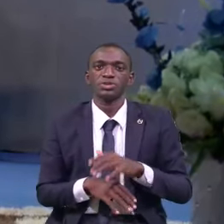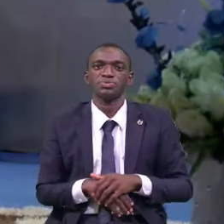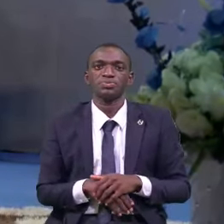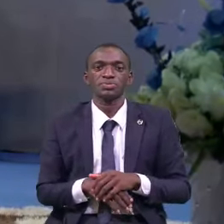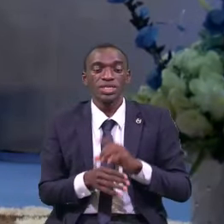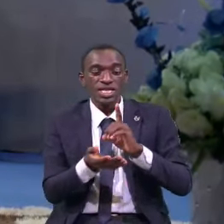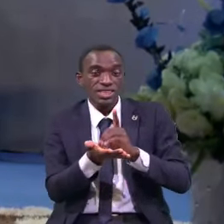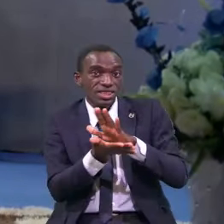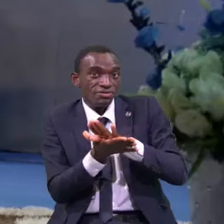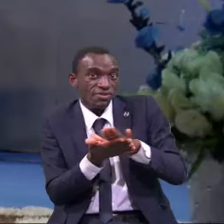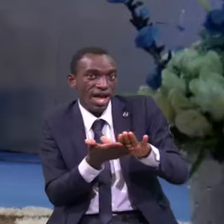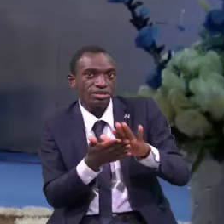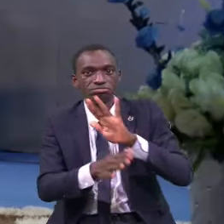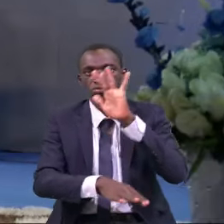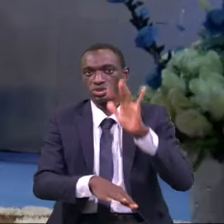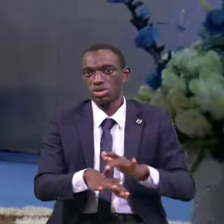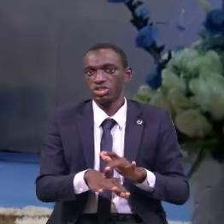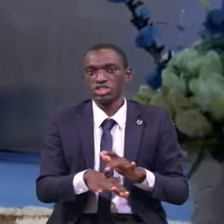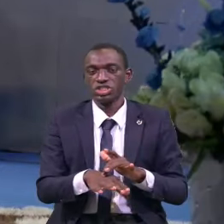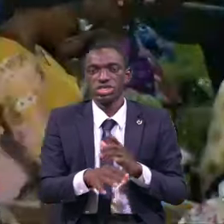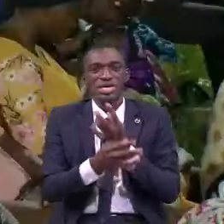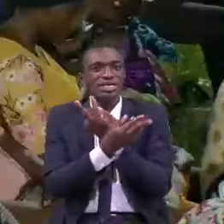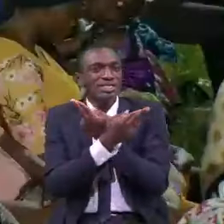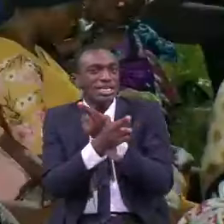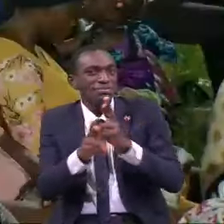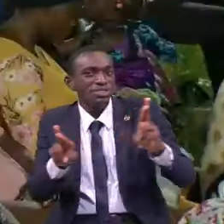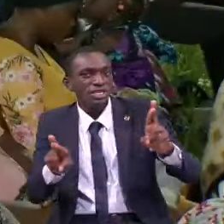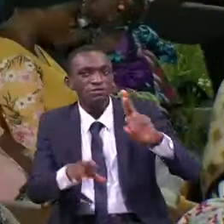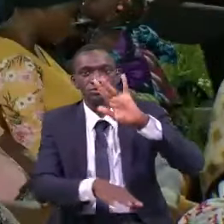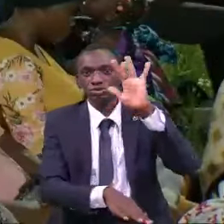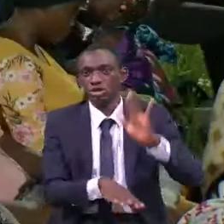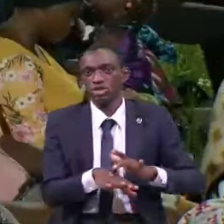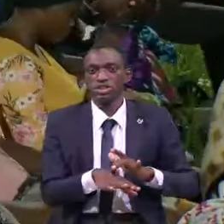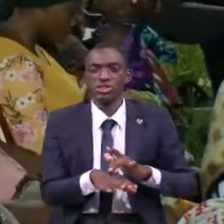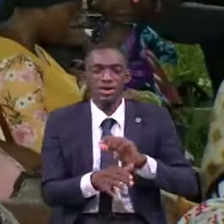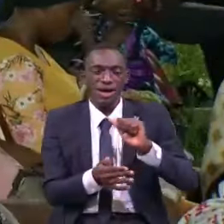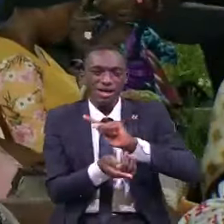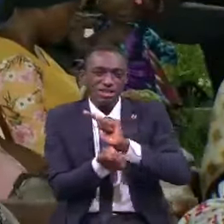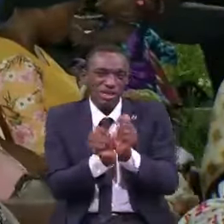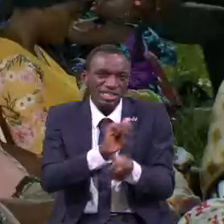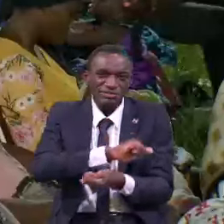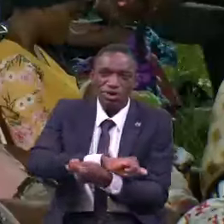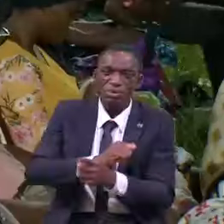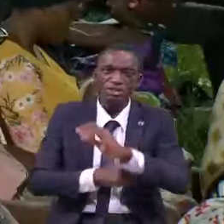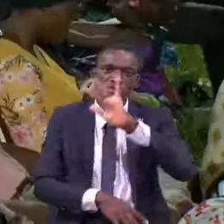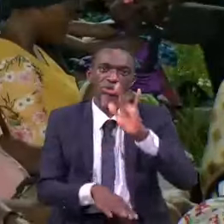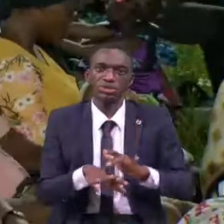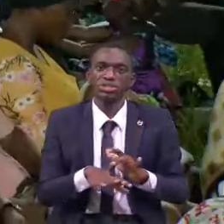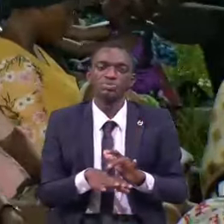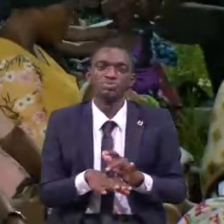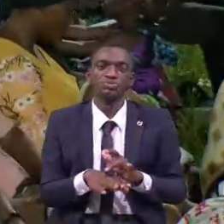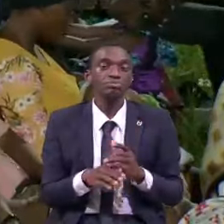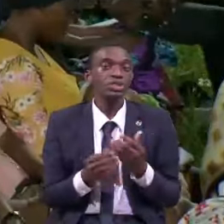Divine touch, redemptive touch, a transforming touch.